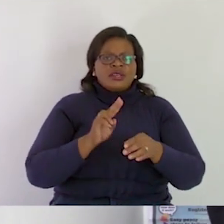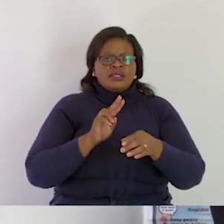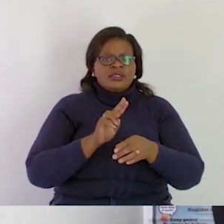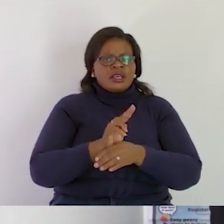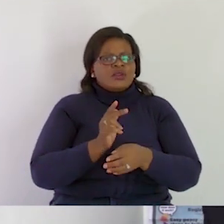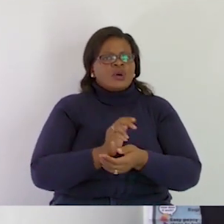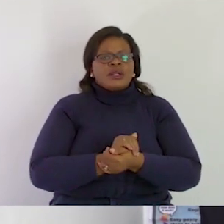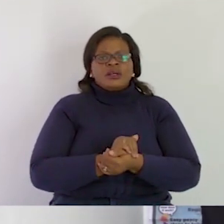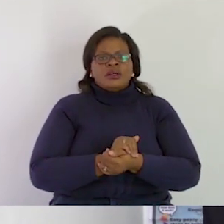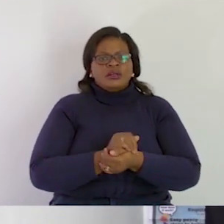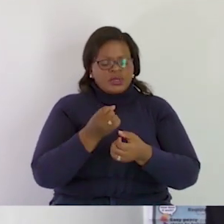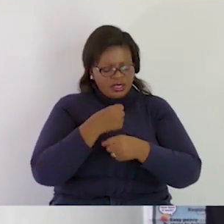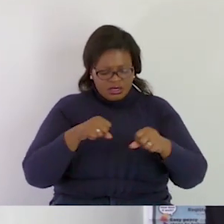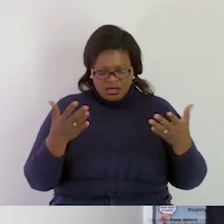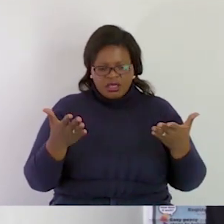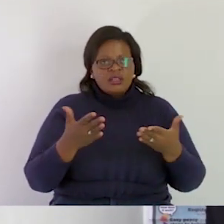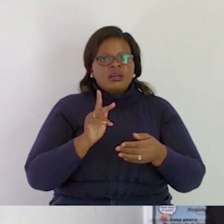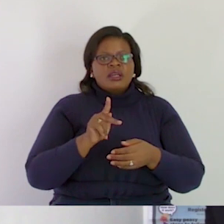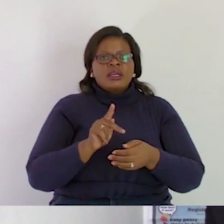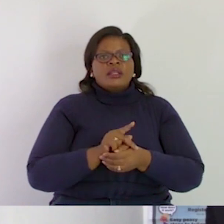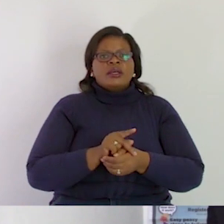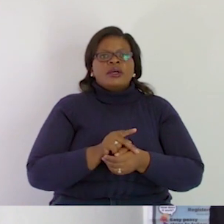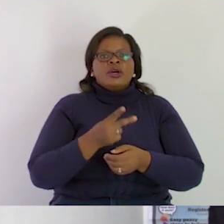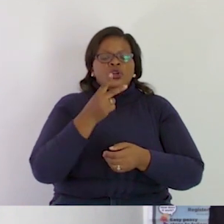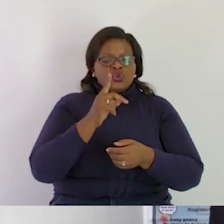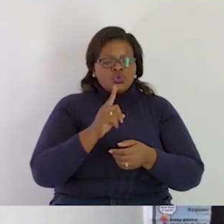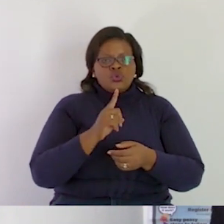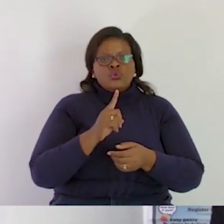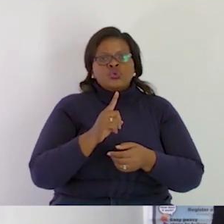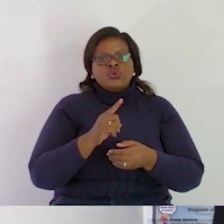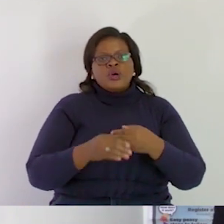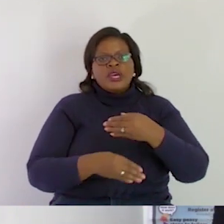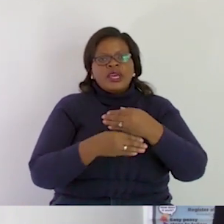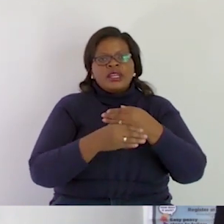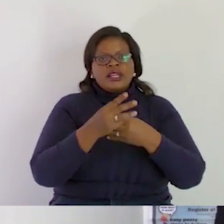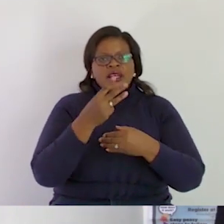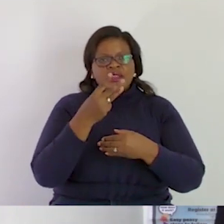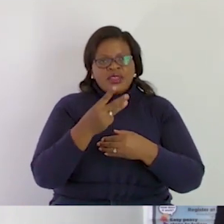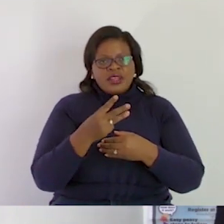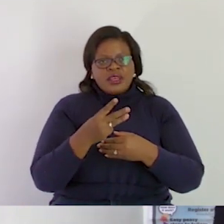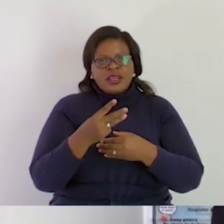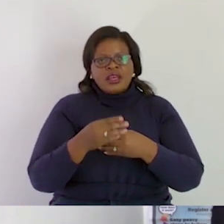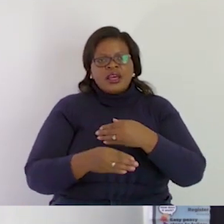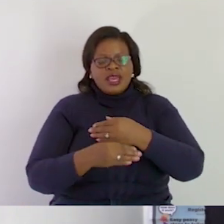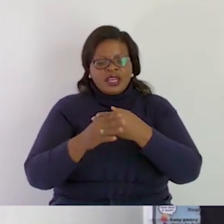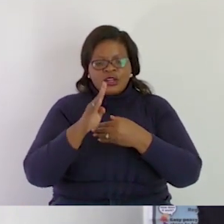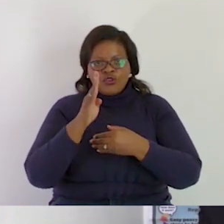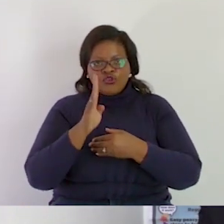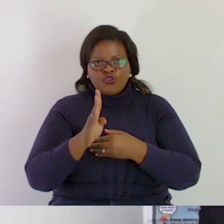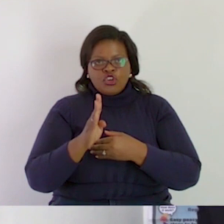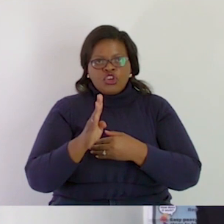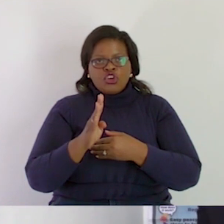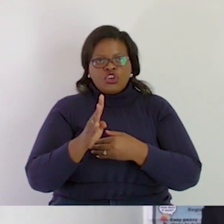can decide and say, I have 2 added to 3 and 4.